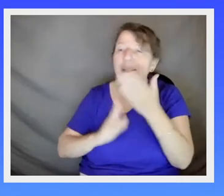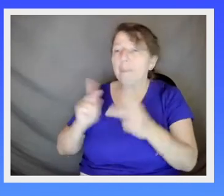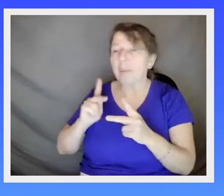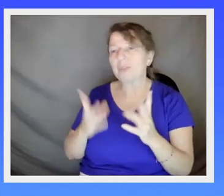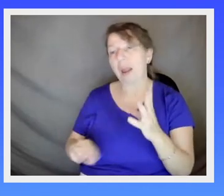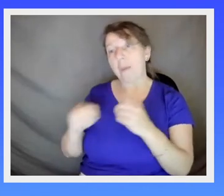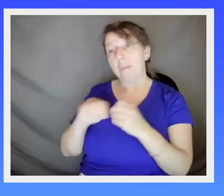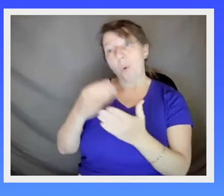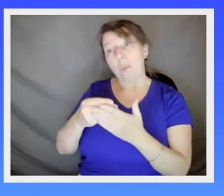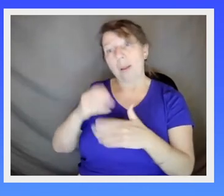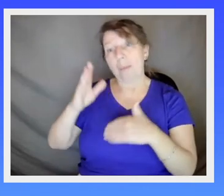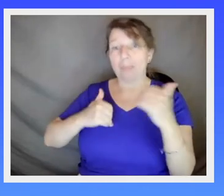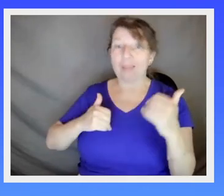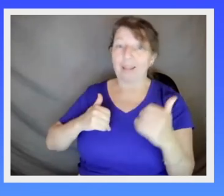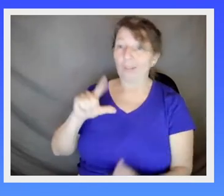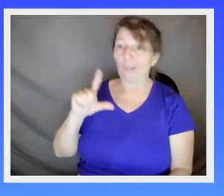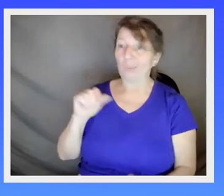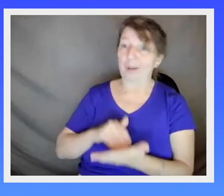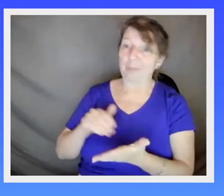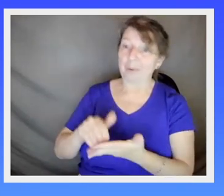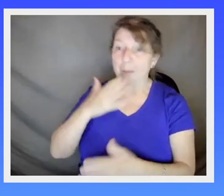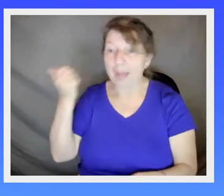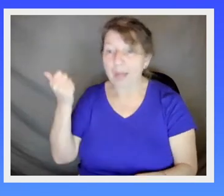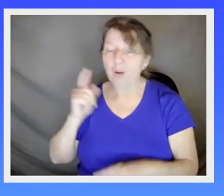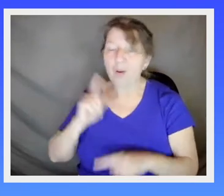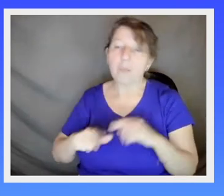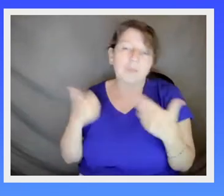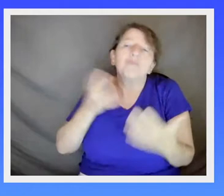be better, but I'm curious. Let's start with John.